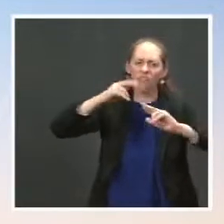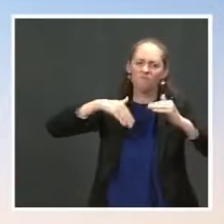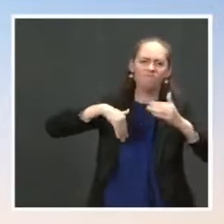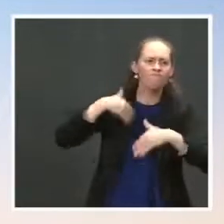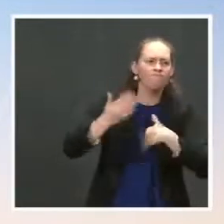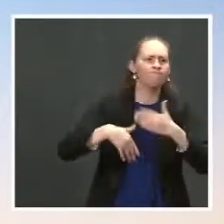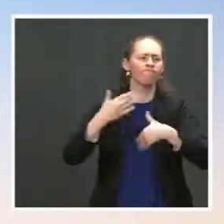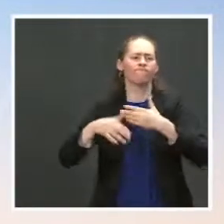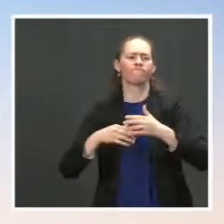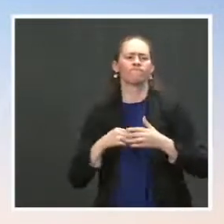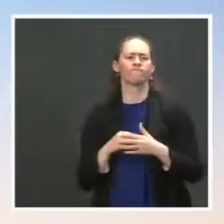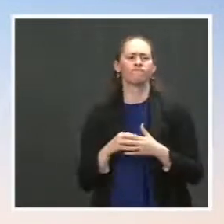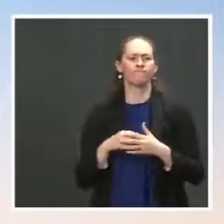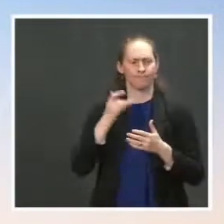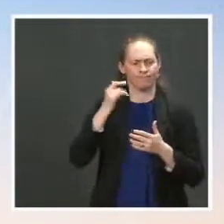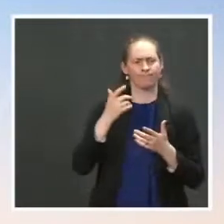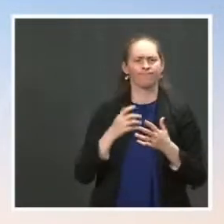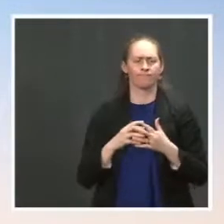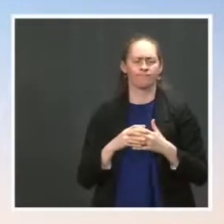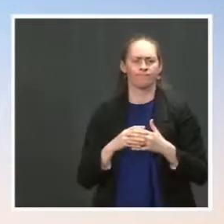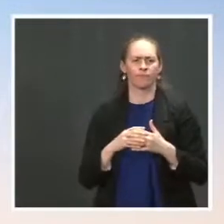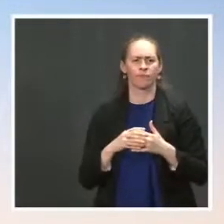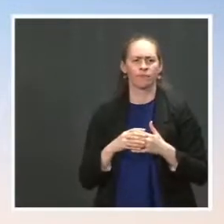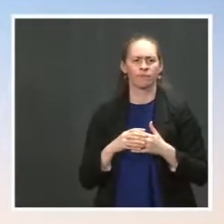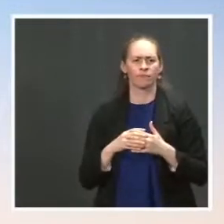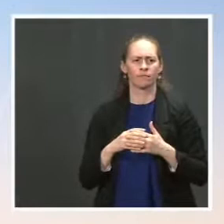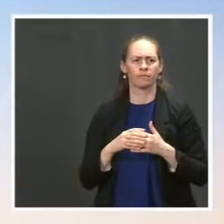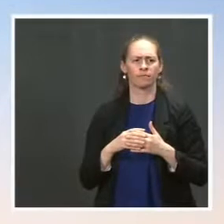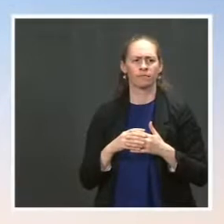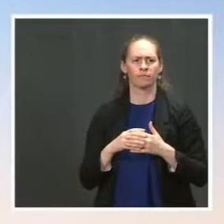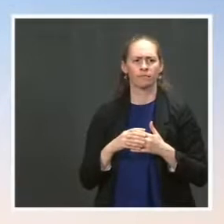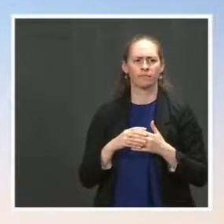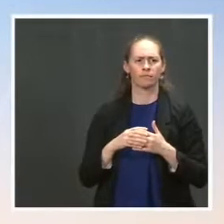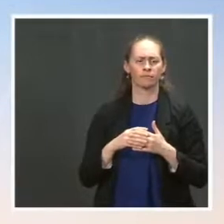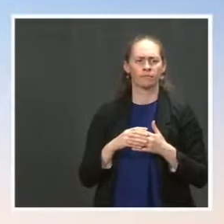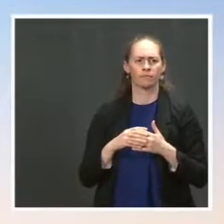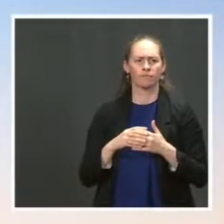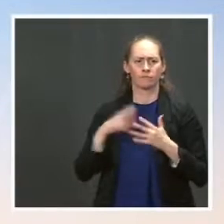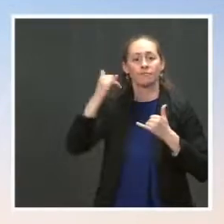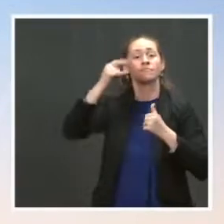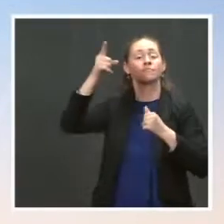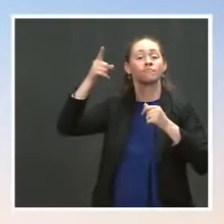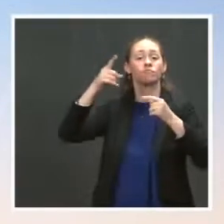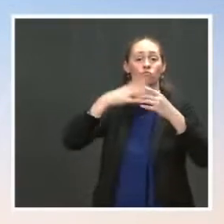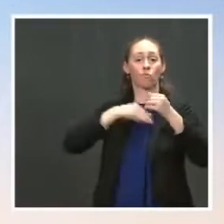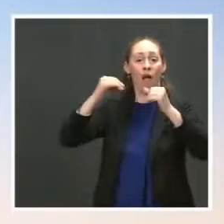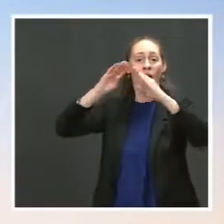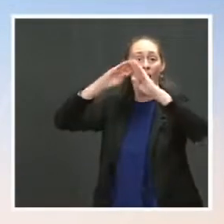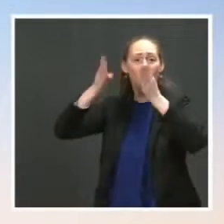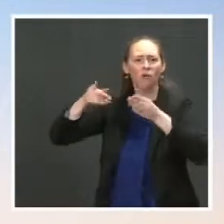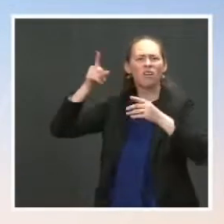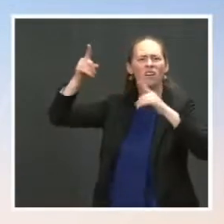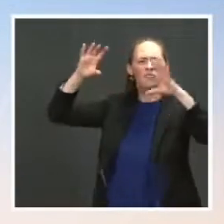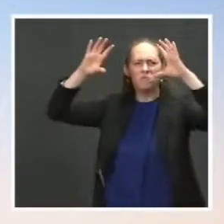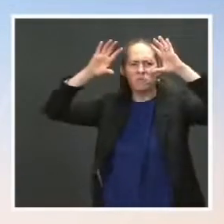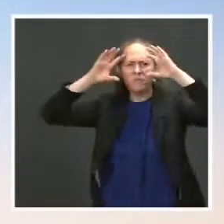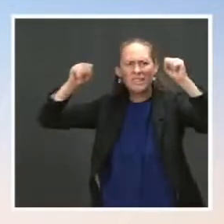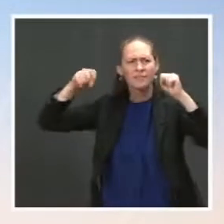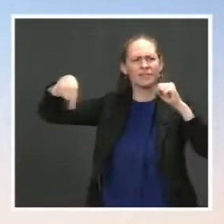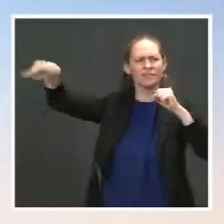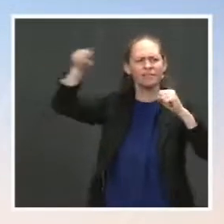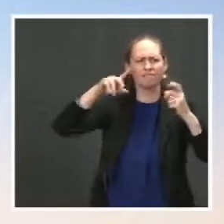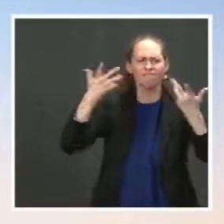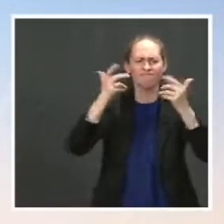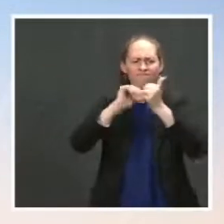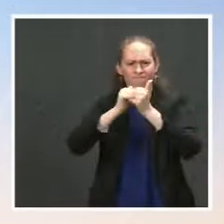things that you need to sell, that you and the White House and the President need to sell to the American public. Mm-hmm. You've got the jobs plan, now you've got the budget that, you've